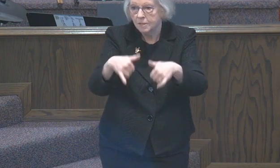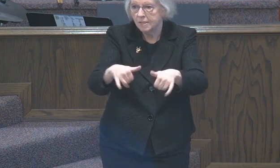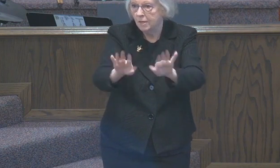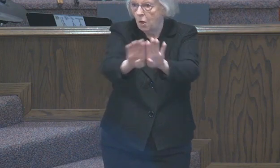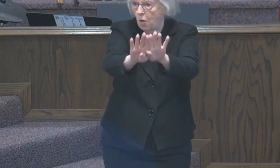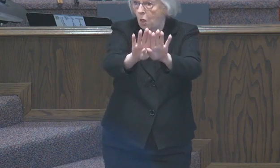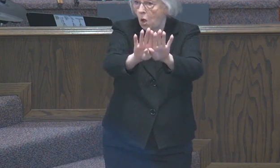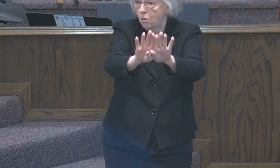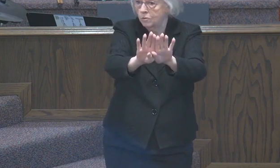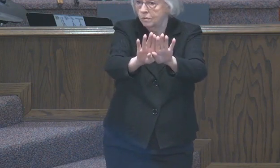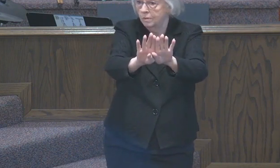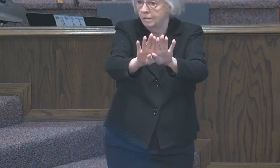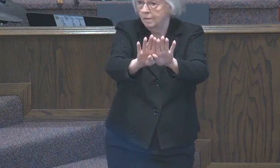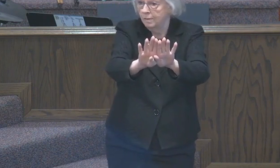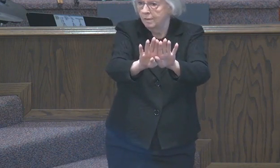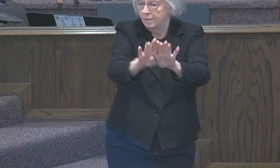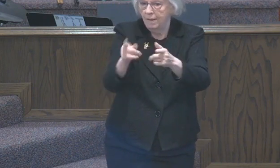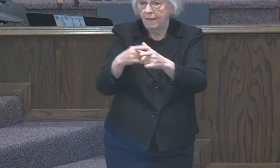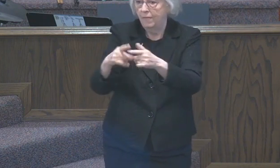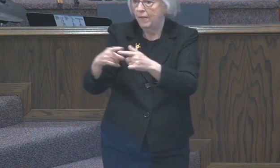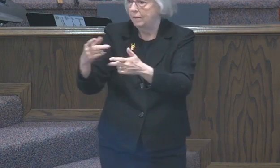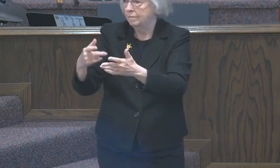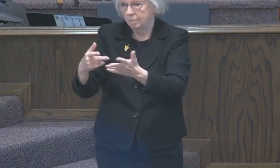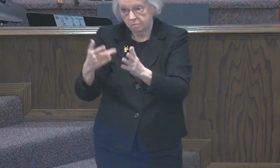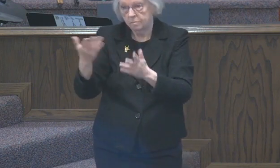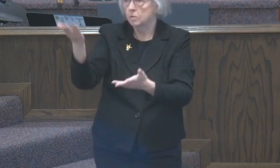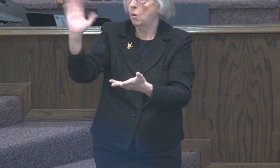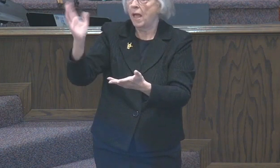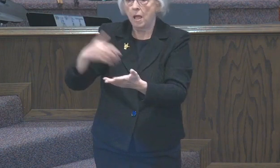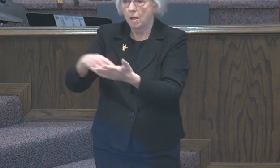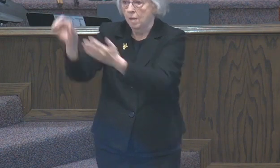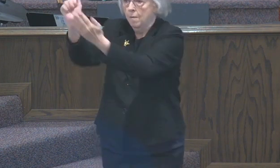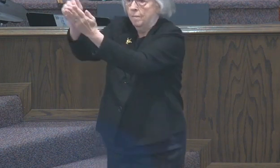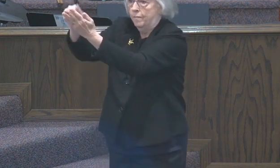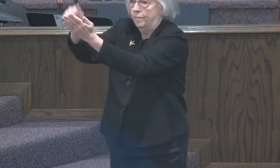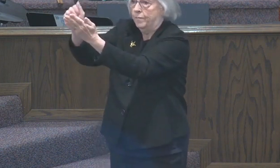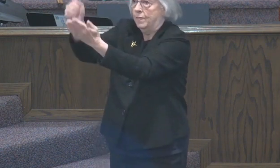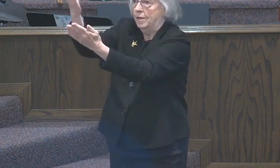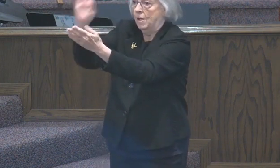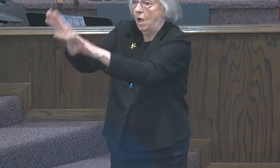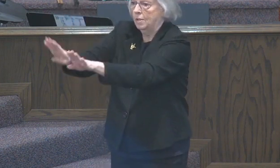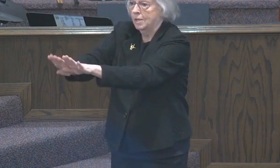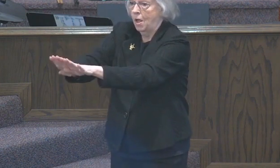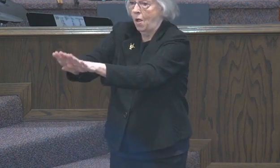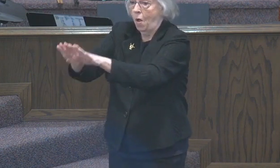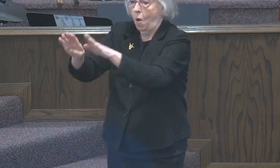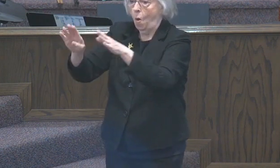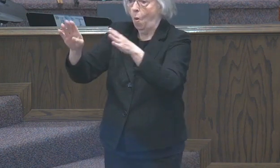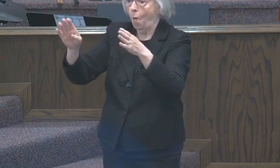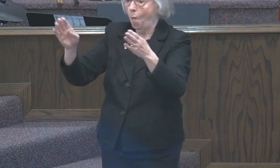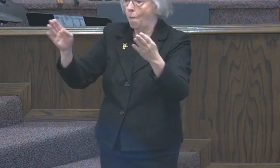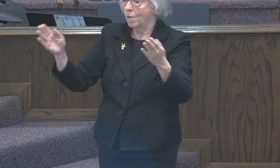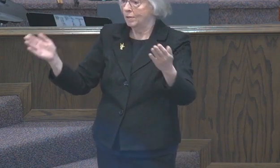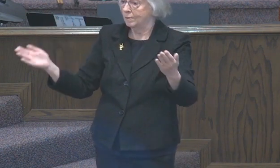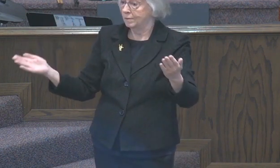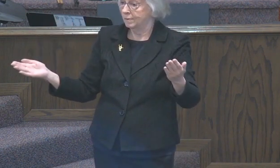wisdom and discernment. But why do I need it? Why do I need this thing called